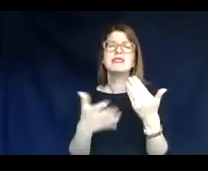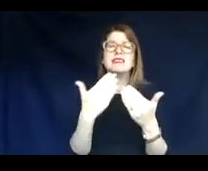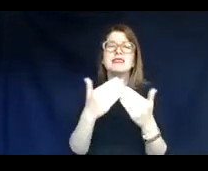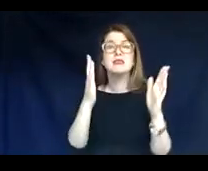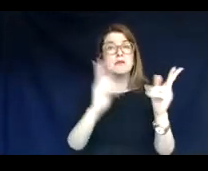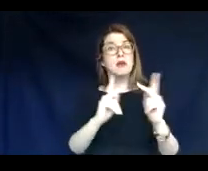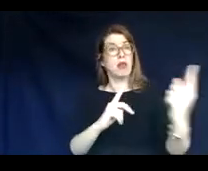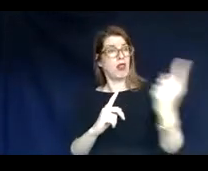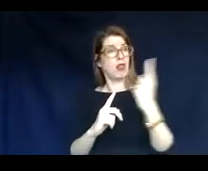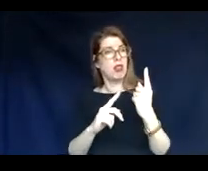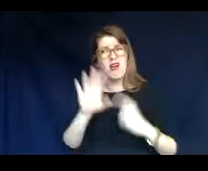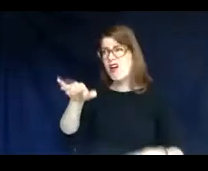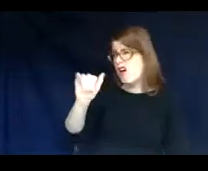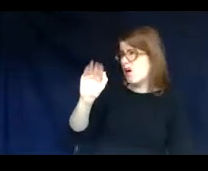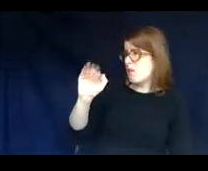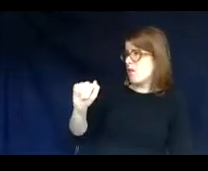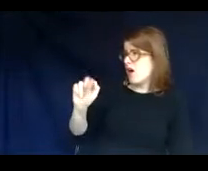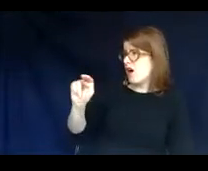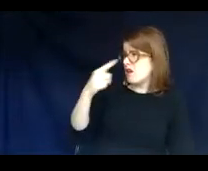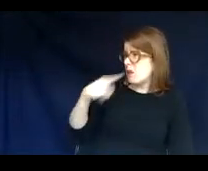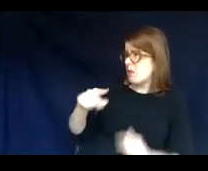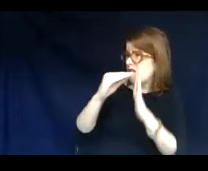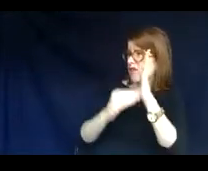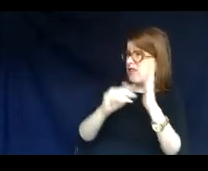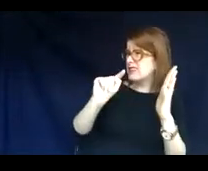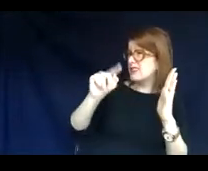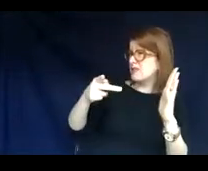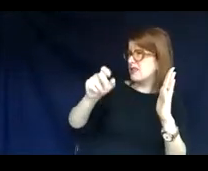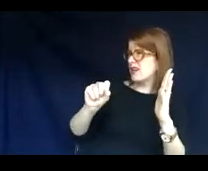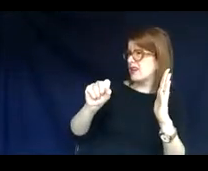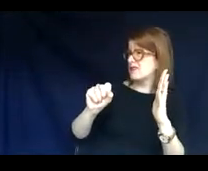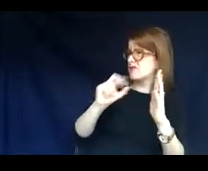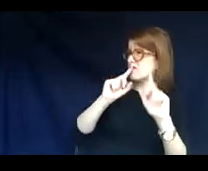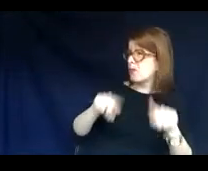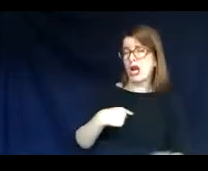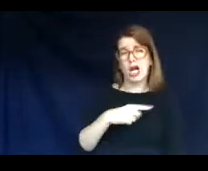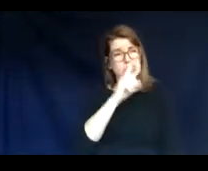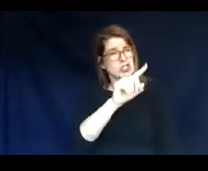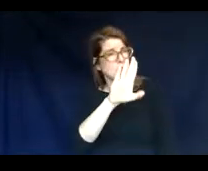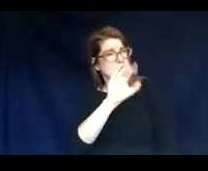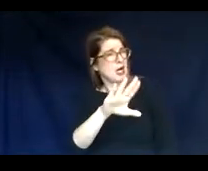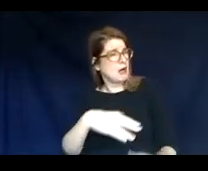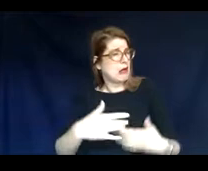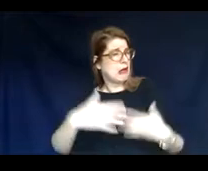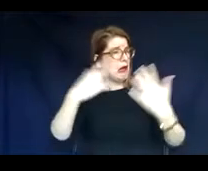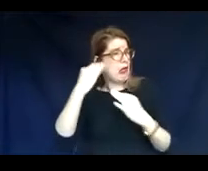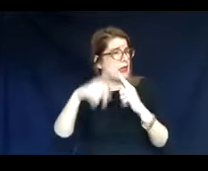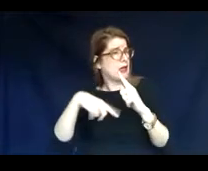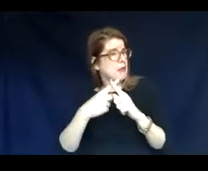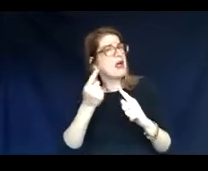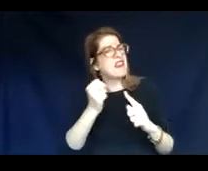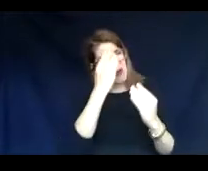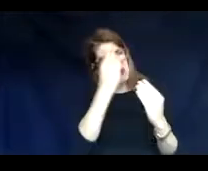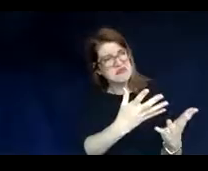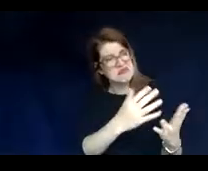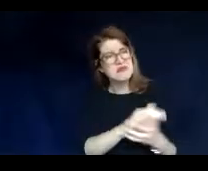says, hey, Aman, could you fill out these TPS reports? And I'm like, well, hey, Bob, you know, let me think about it and I'll get back to you. You